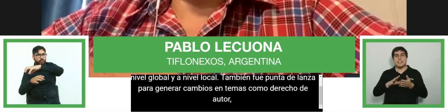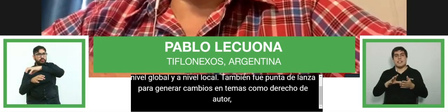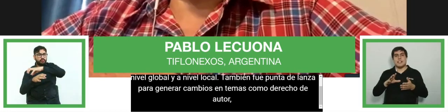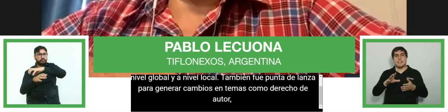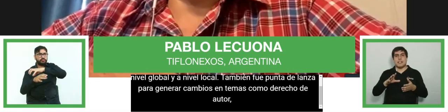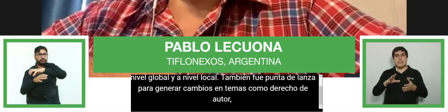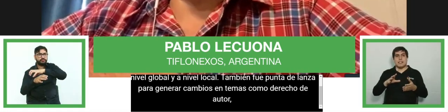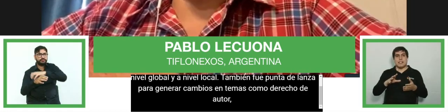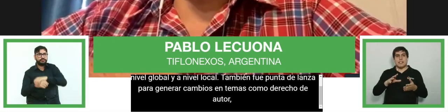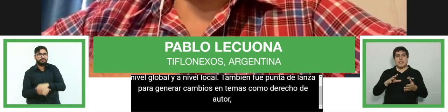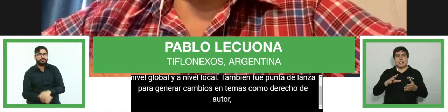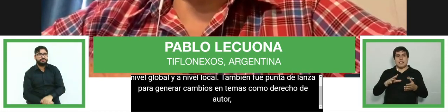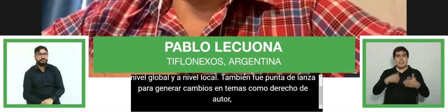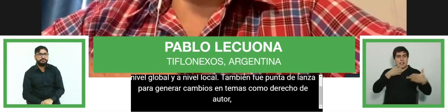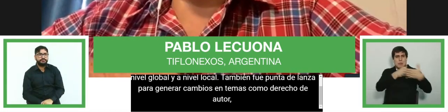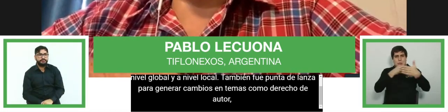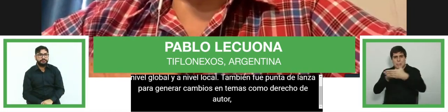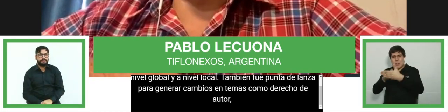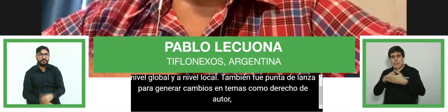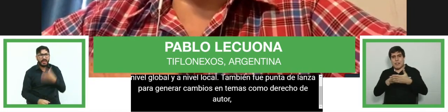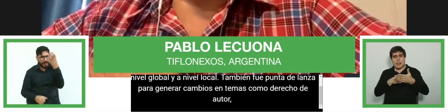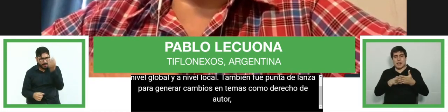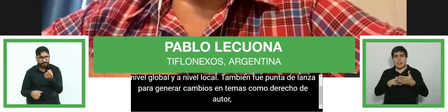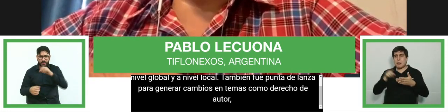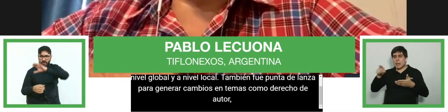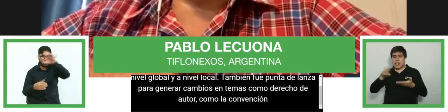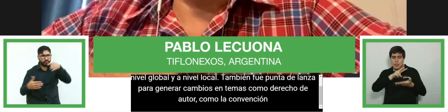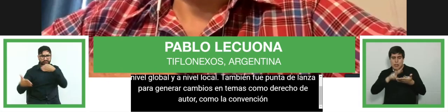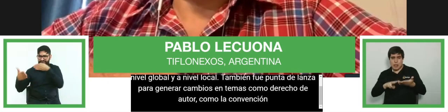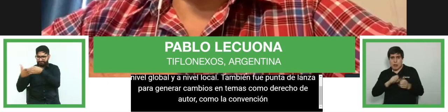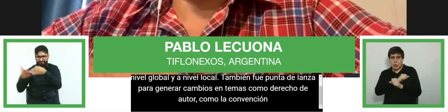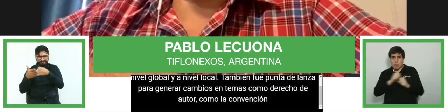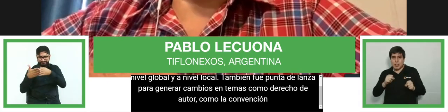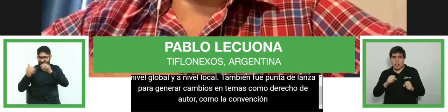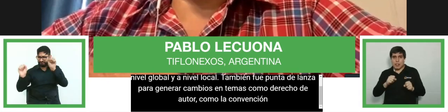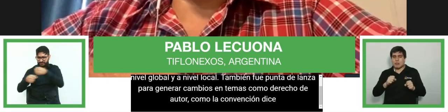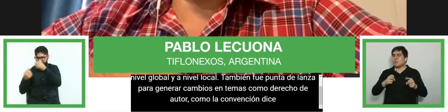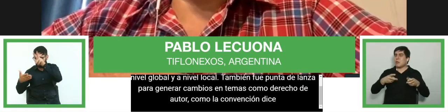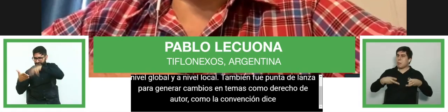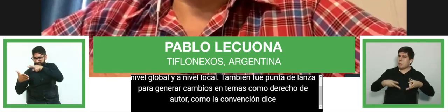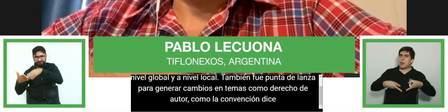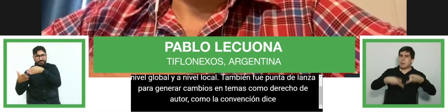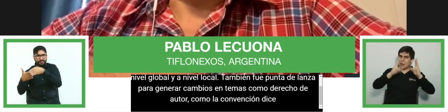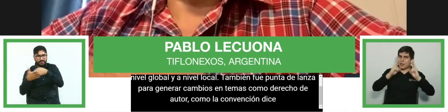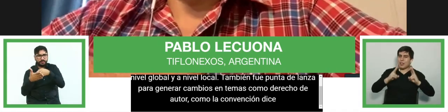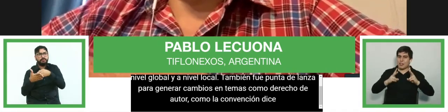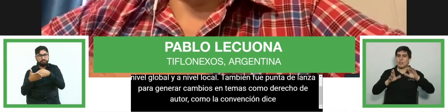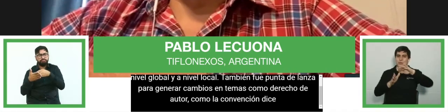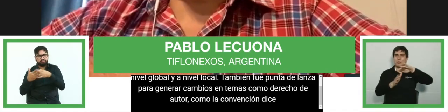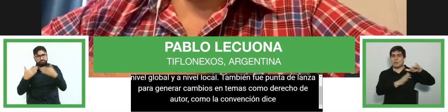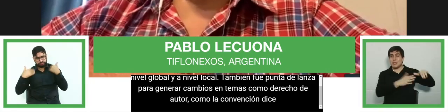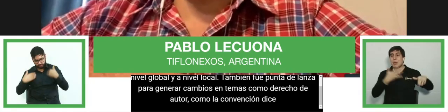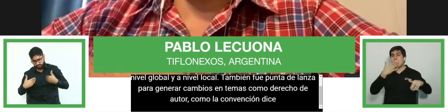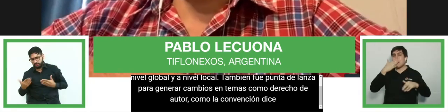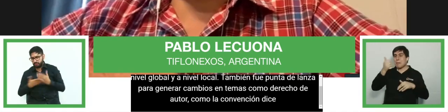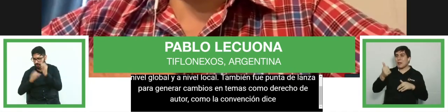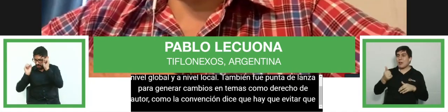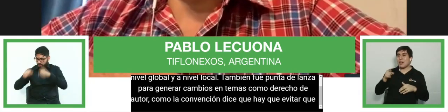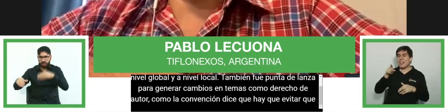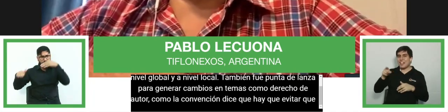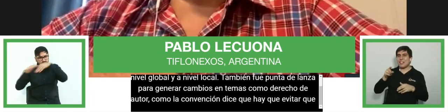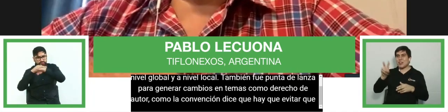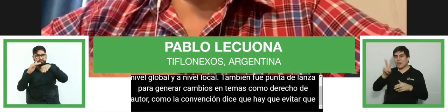a barrier for accessing reading materials for people with disabilities. I'm doing it very summarized in order to